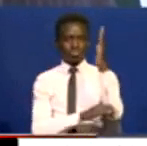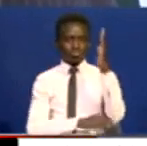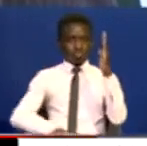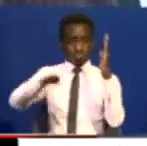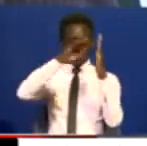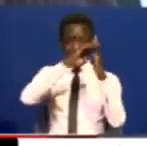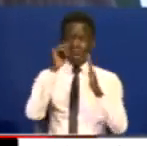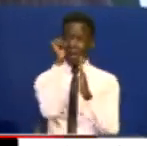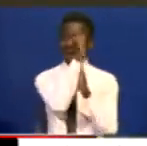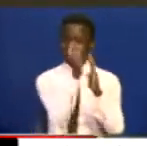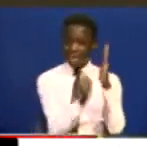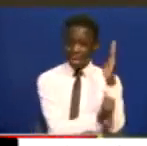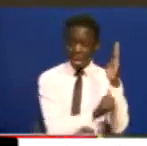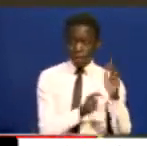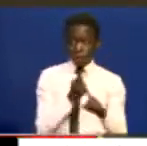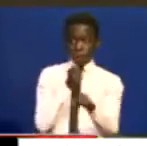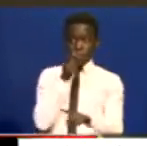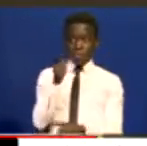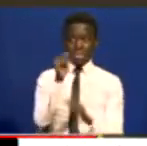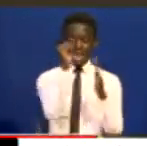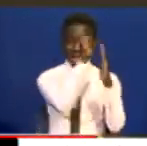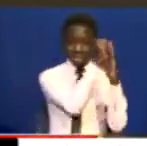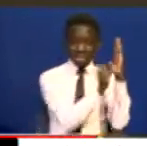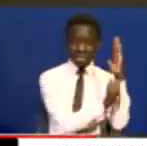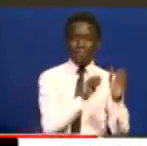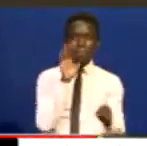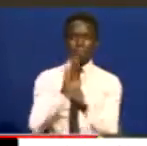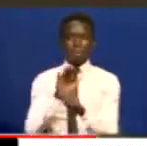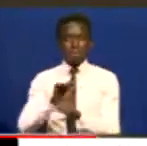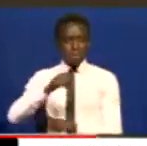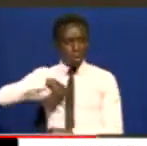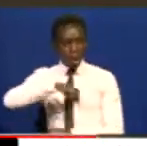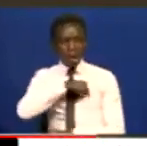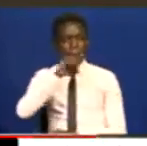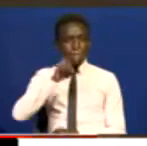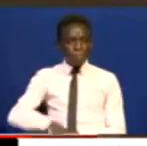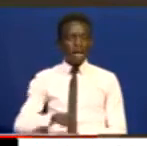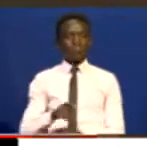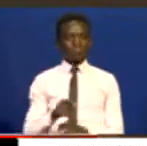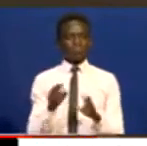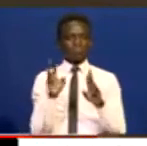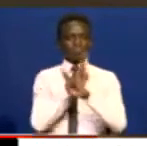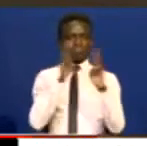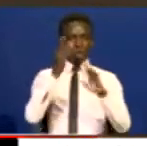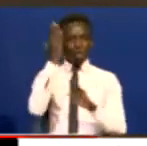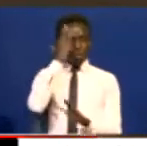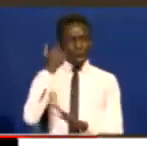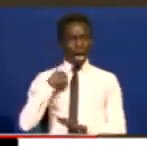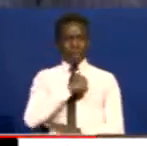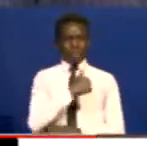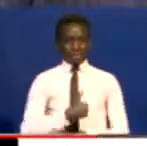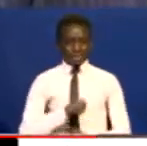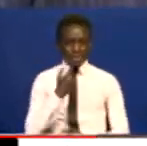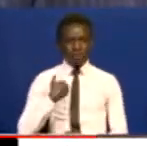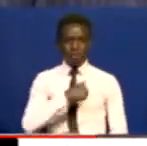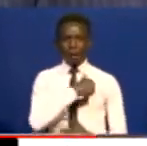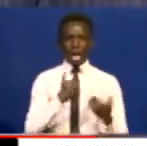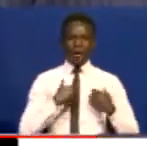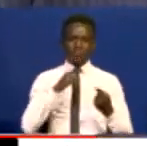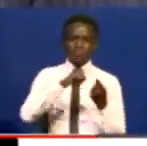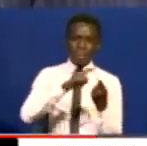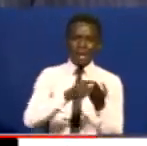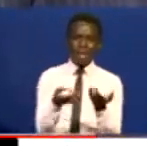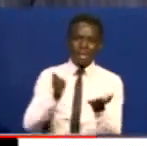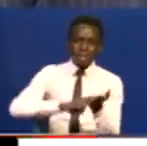this agenda that many of us also need to align ourselves. We have the industrialization, we have issues to do